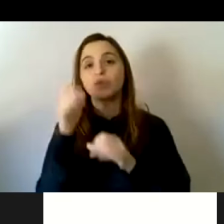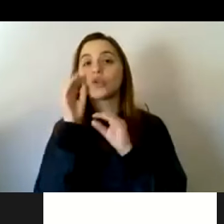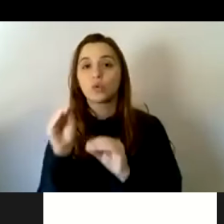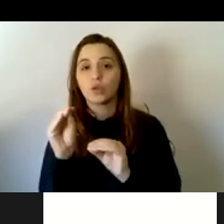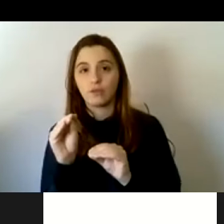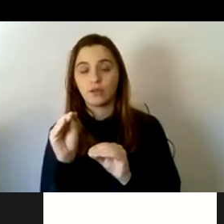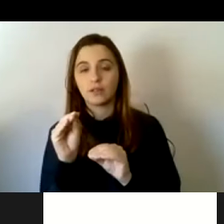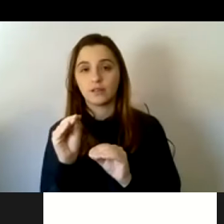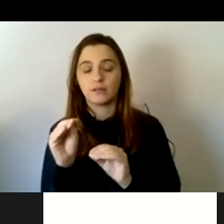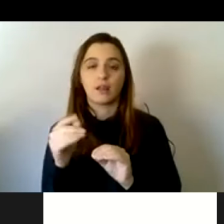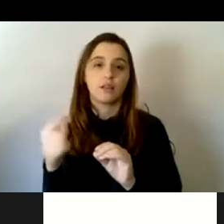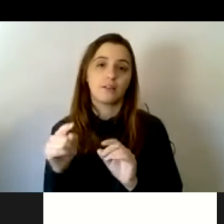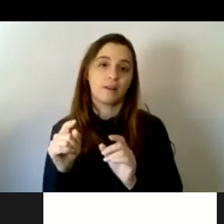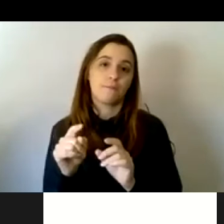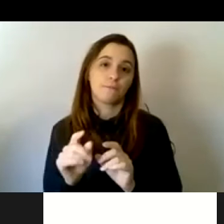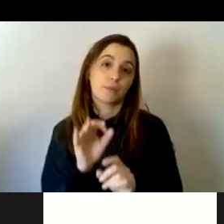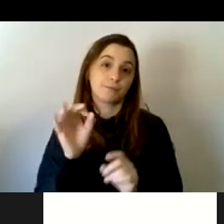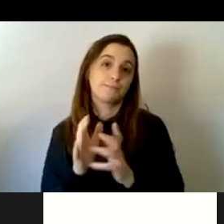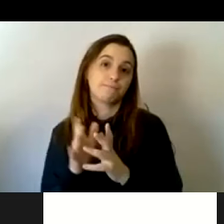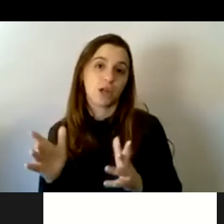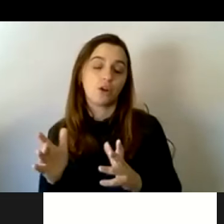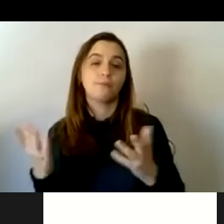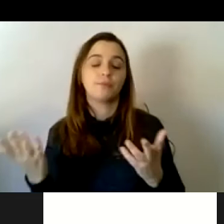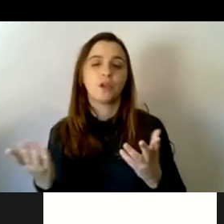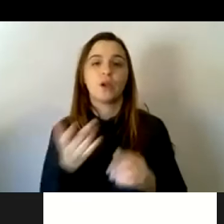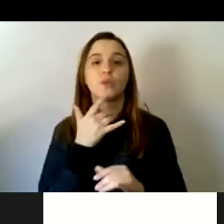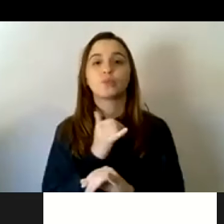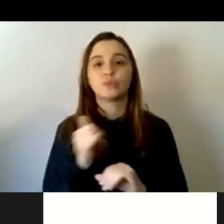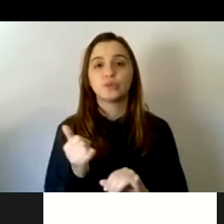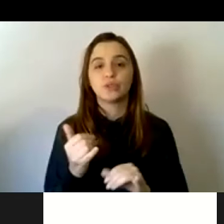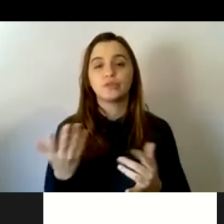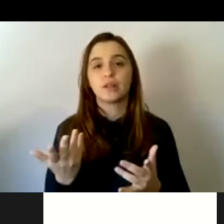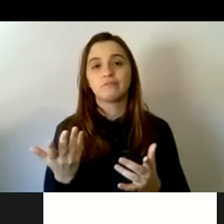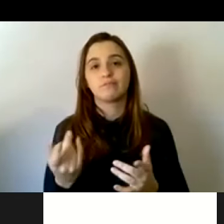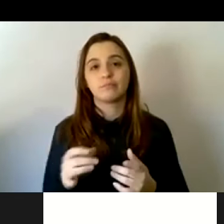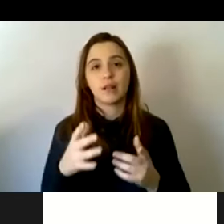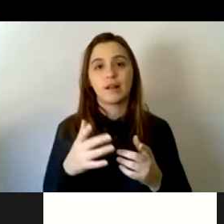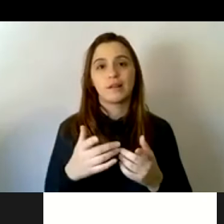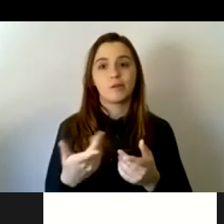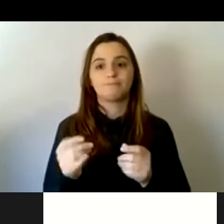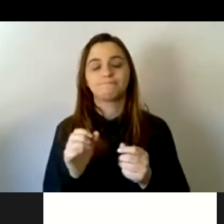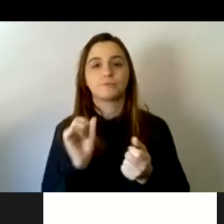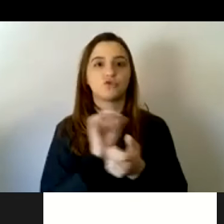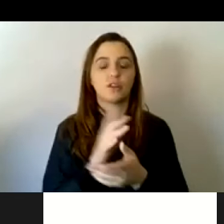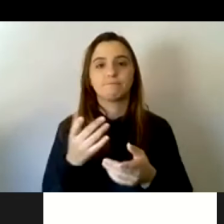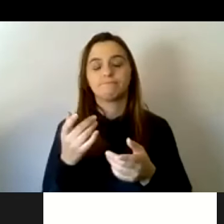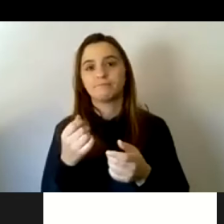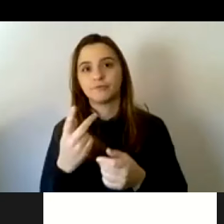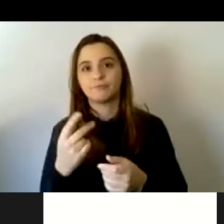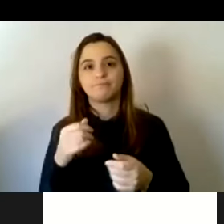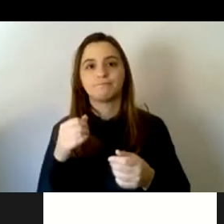larger proportion, so it is impossible for statesmen and the media to play a real guiding role or even deepen the prejudice